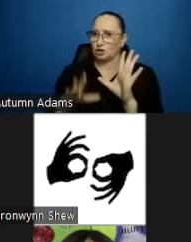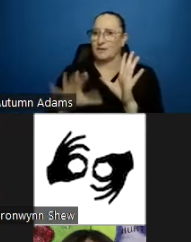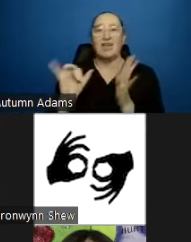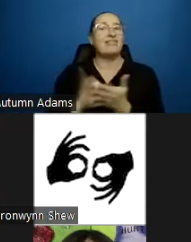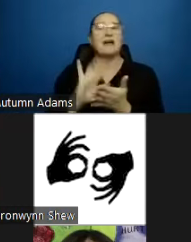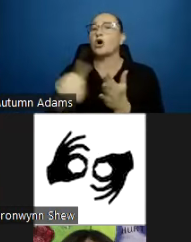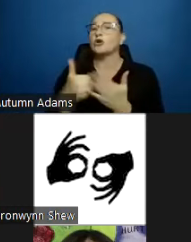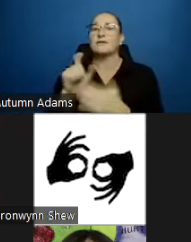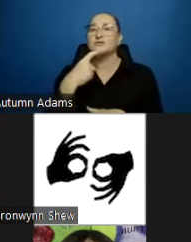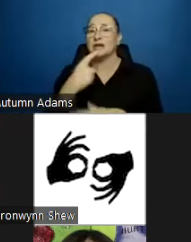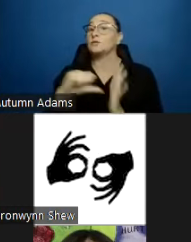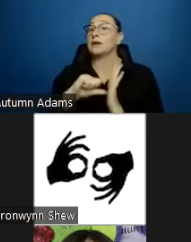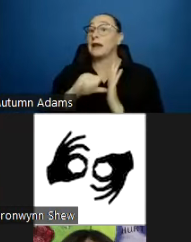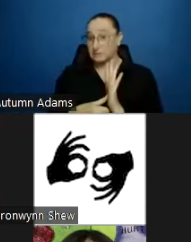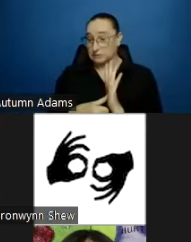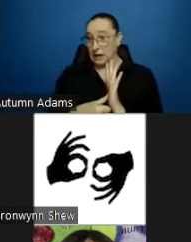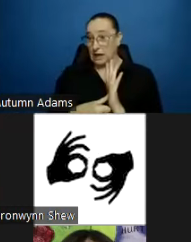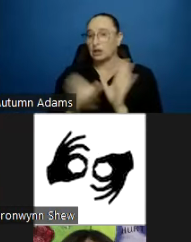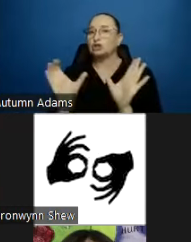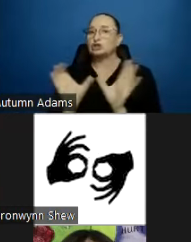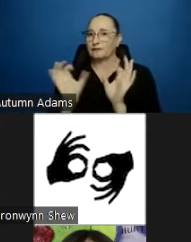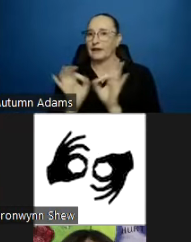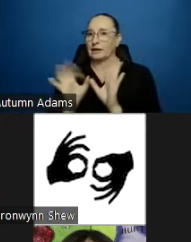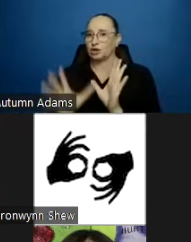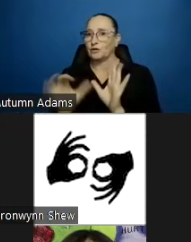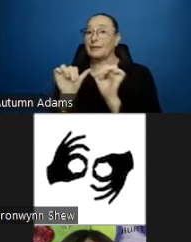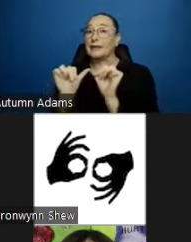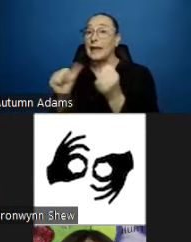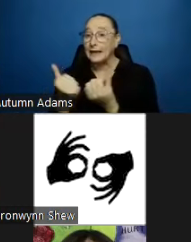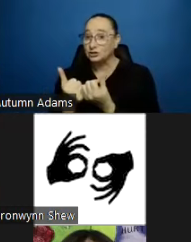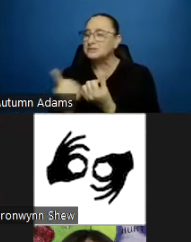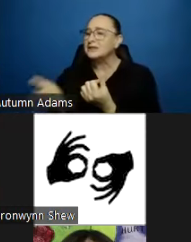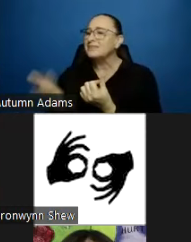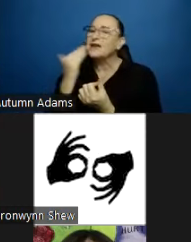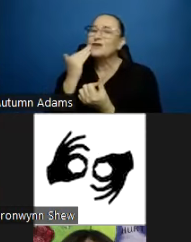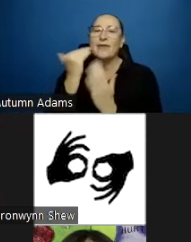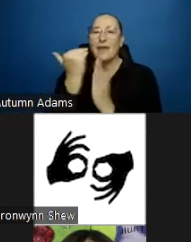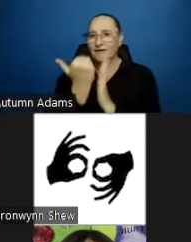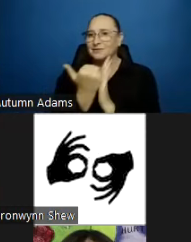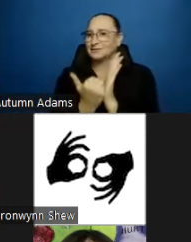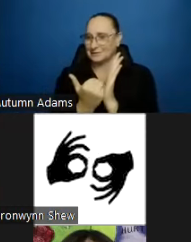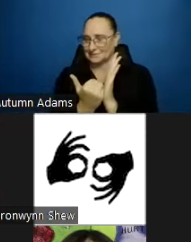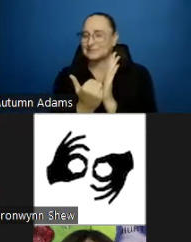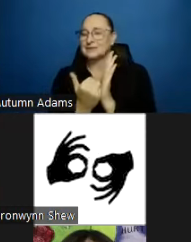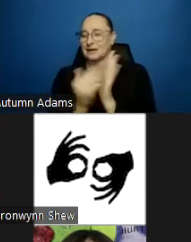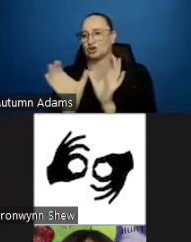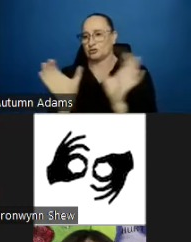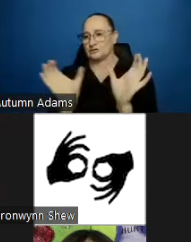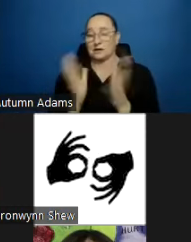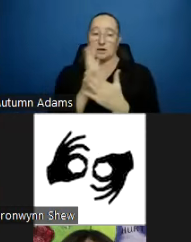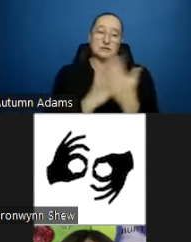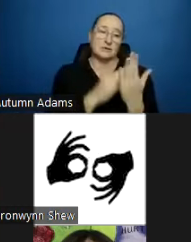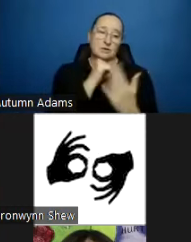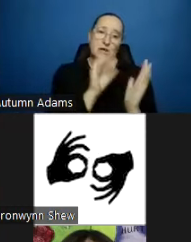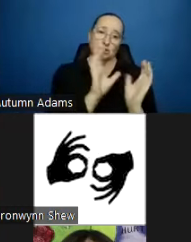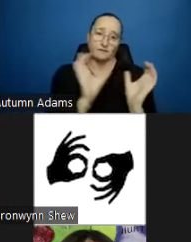and you can emphasize a certified interpreter. And the agency, they know, they have a list of interpreters who are certified and some are not